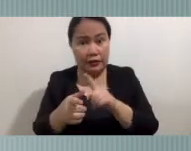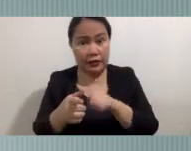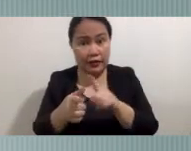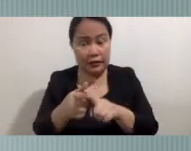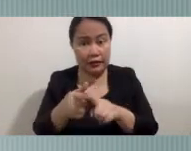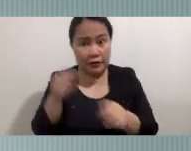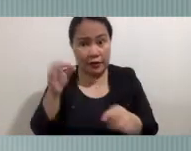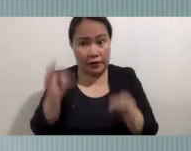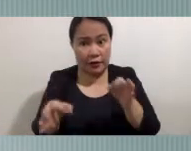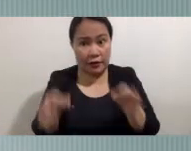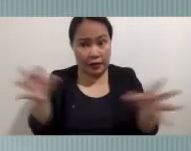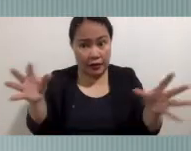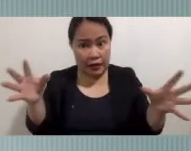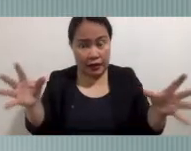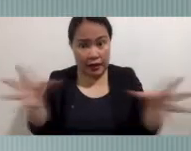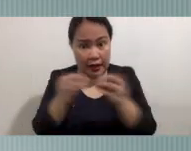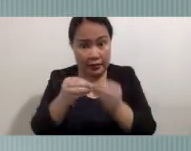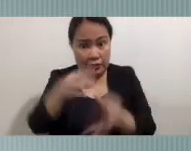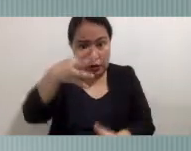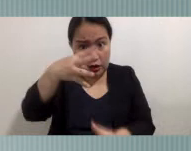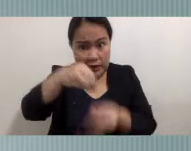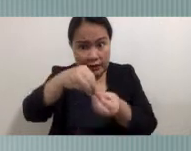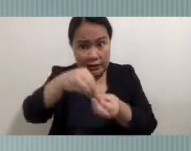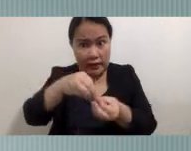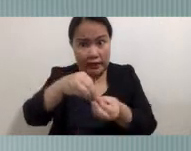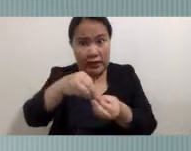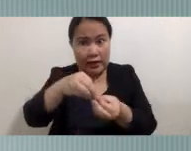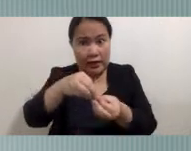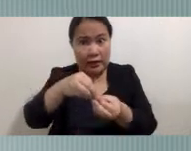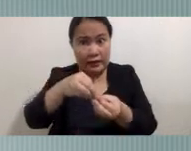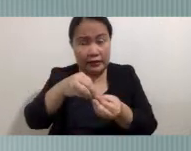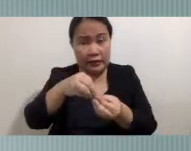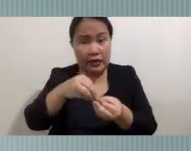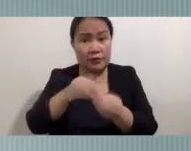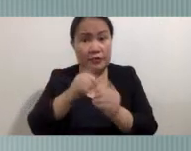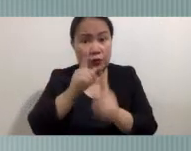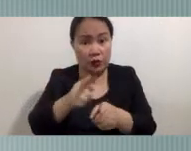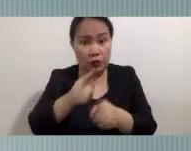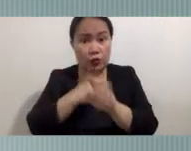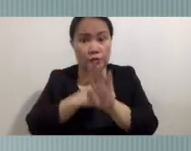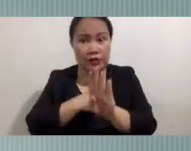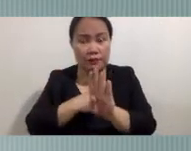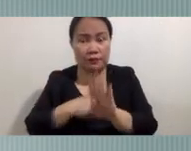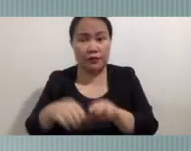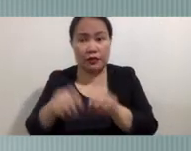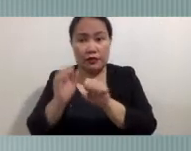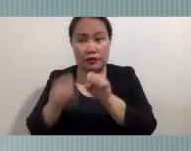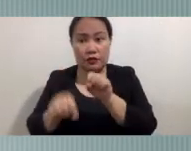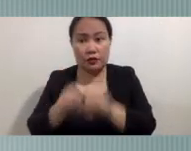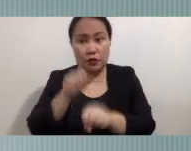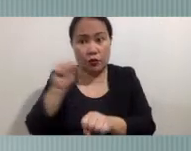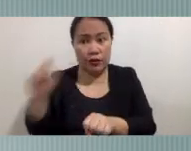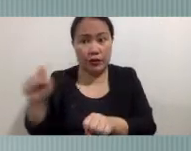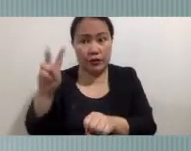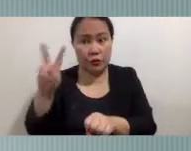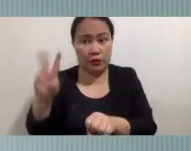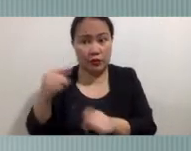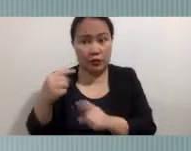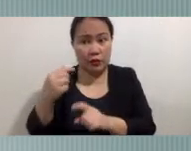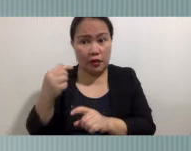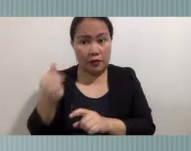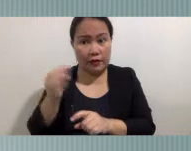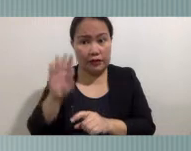your b. Okay? So, therefore, the factored form of quadratic trinomial x squared plus bx plus